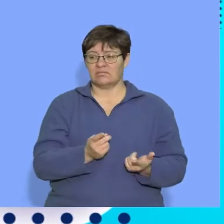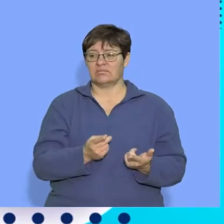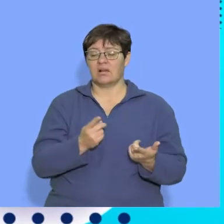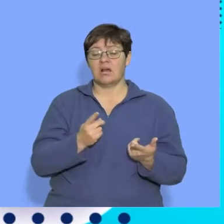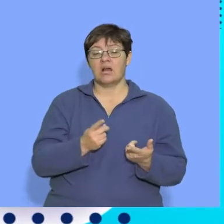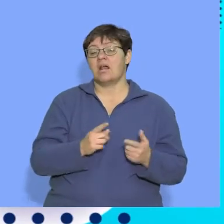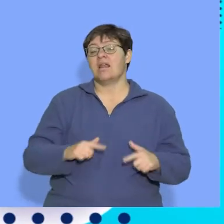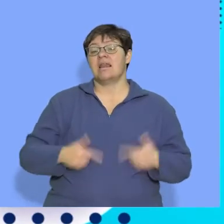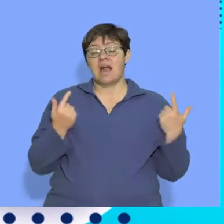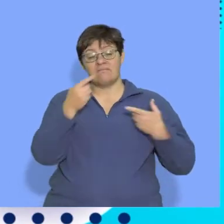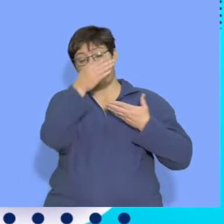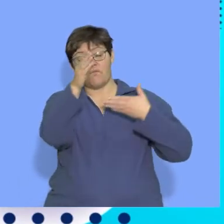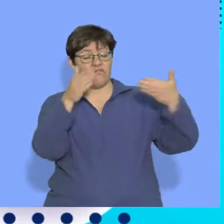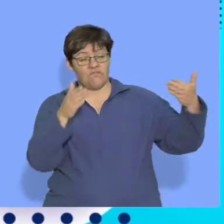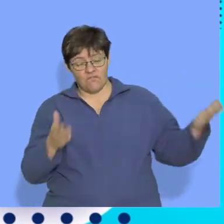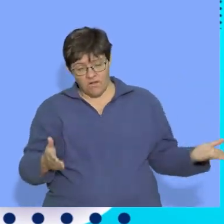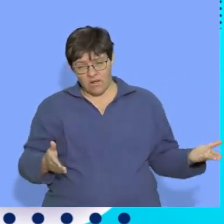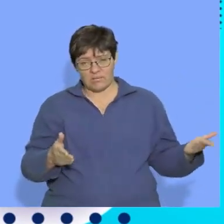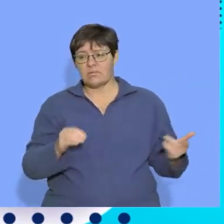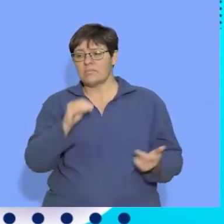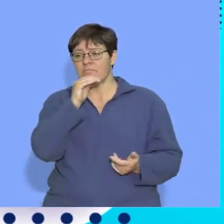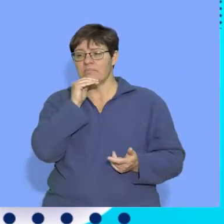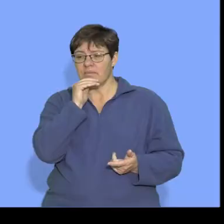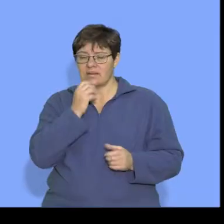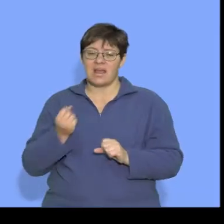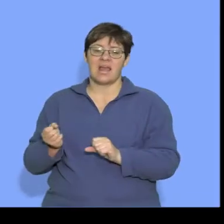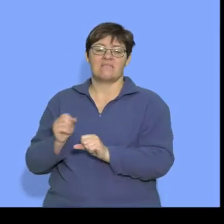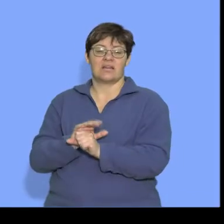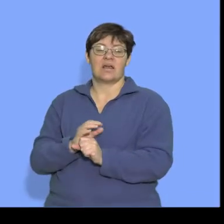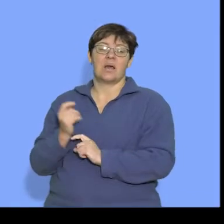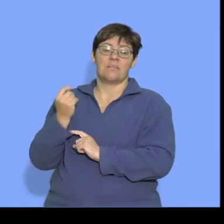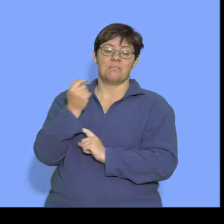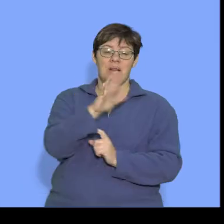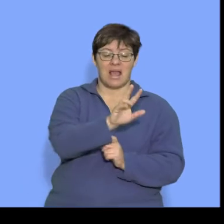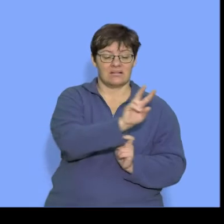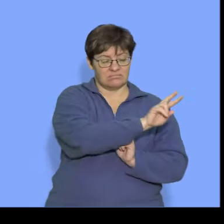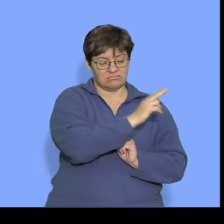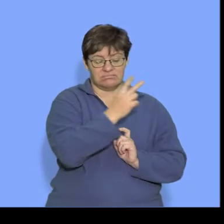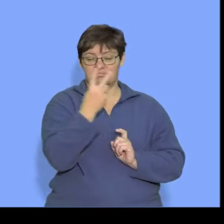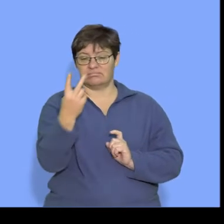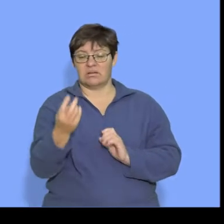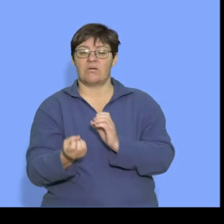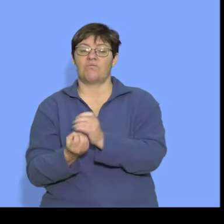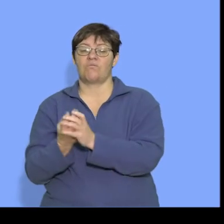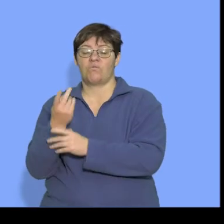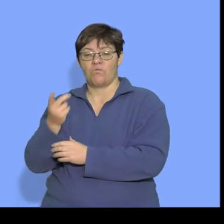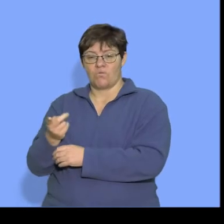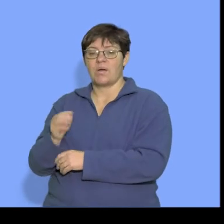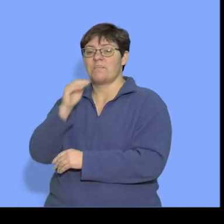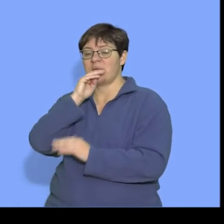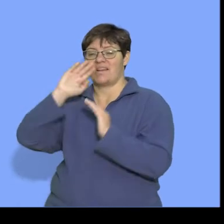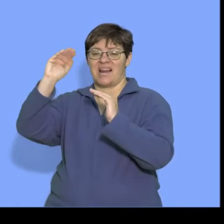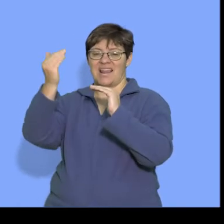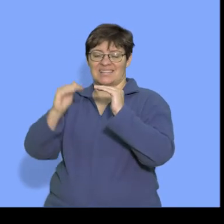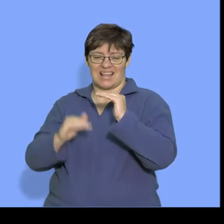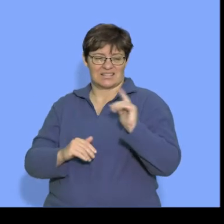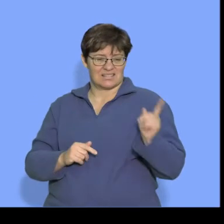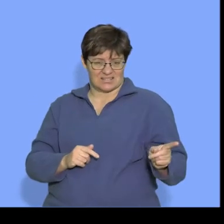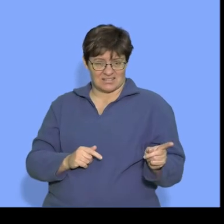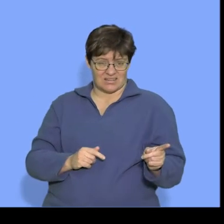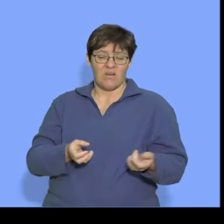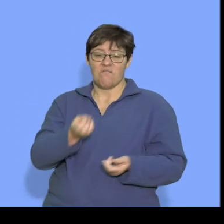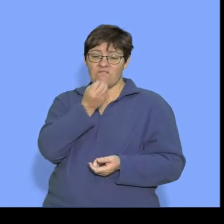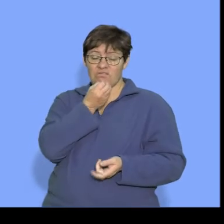life forms, we in turn can affect how plants are pollinated and in turn decrease our crop